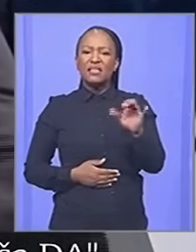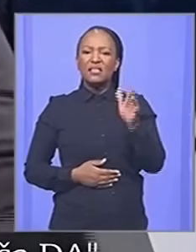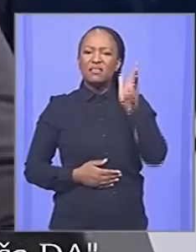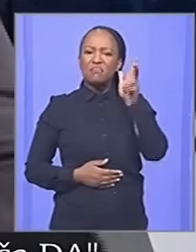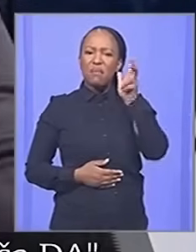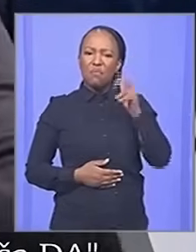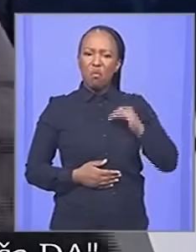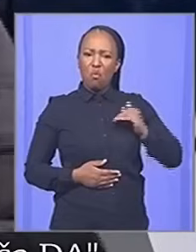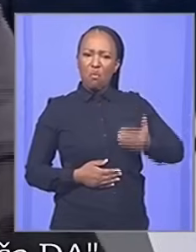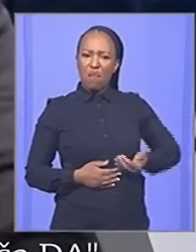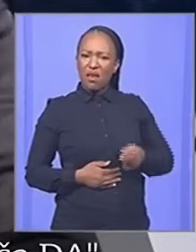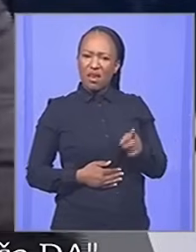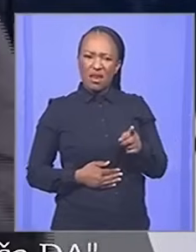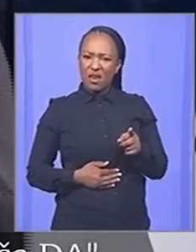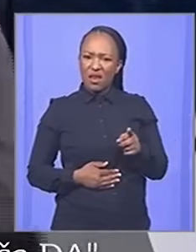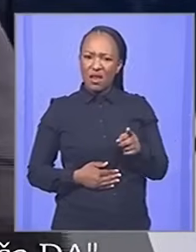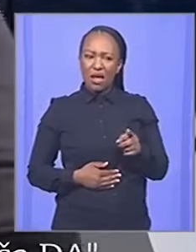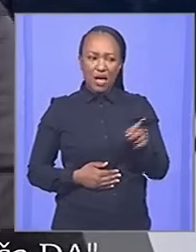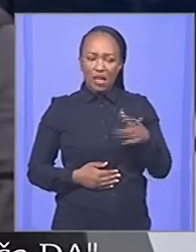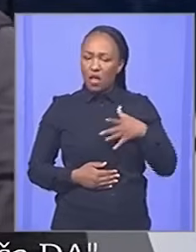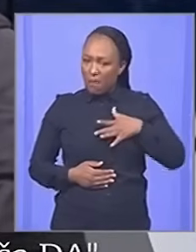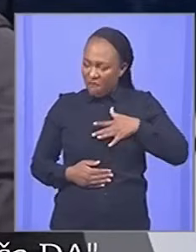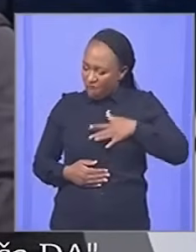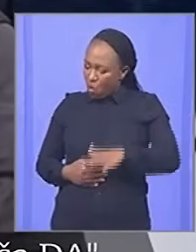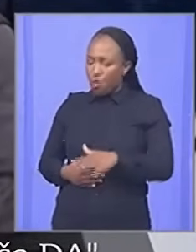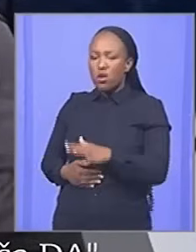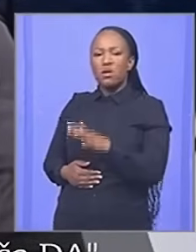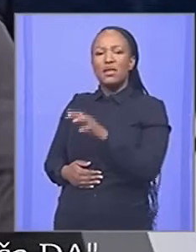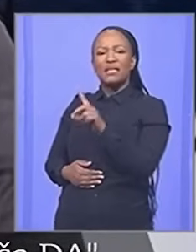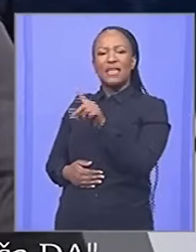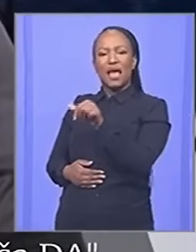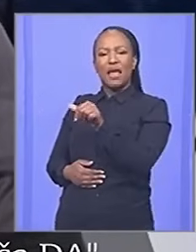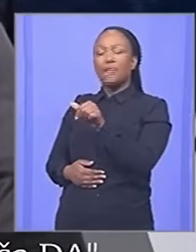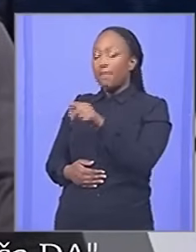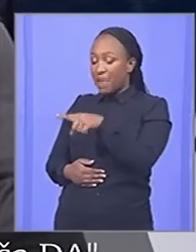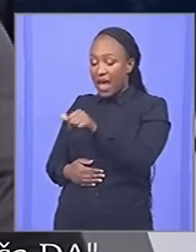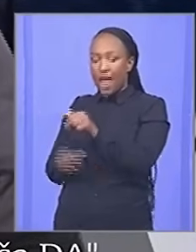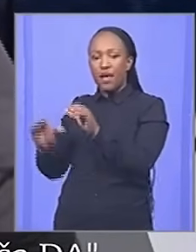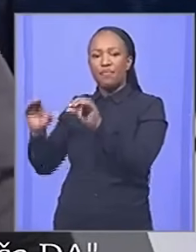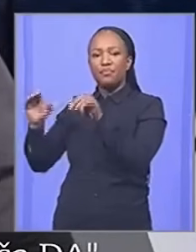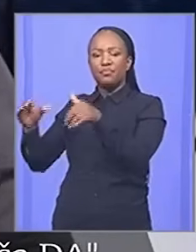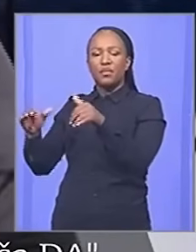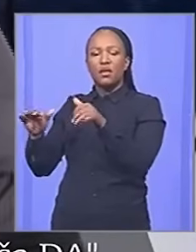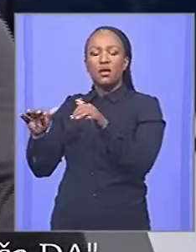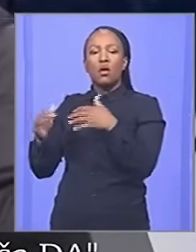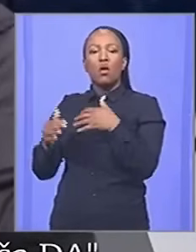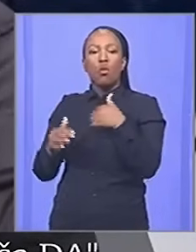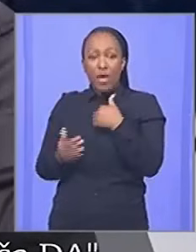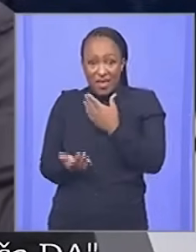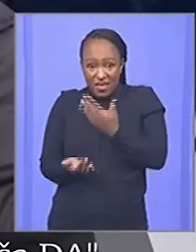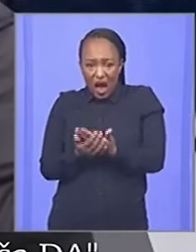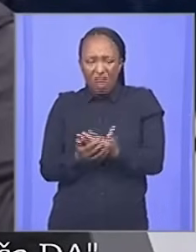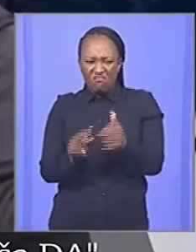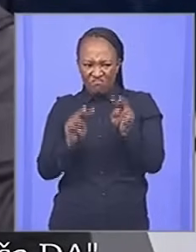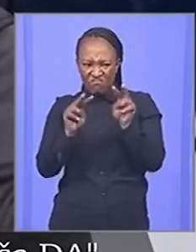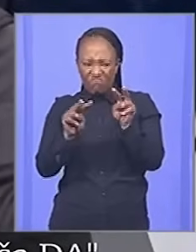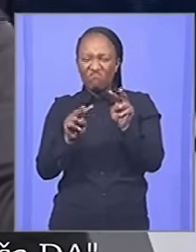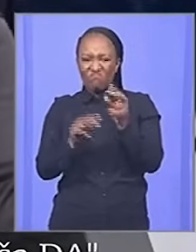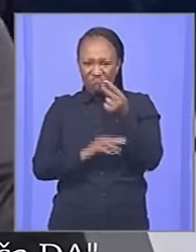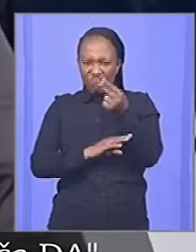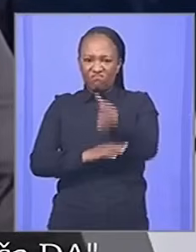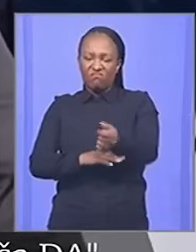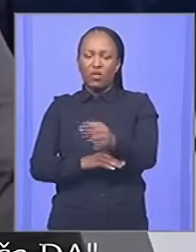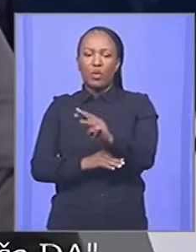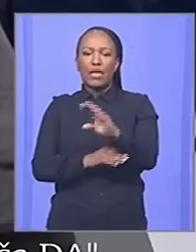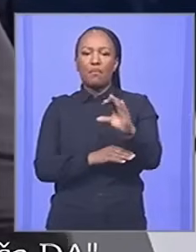reason why they don't want the PA there is for one reason only. Because we are the only people that can unseat them in the Western Cape. And now she's already